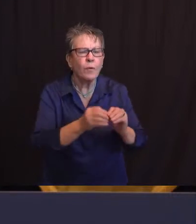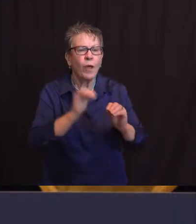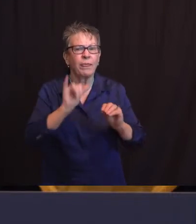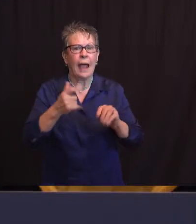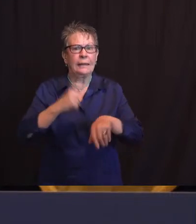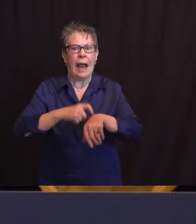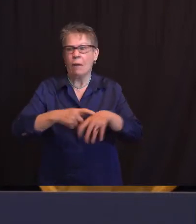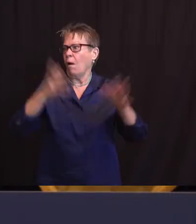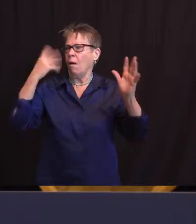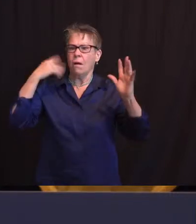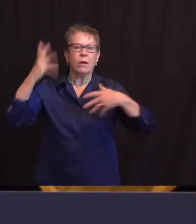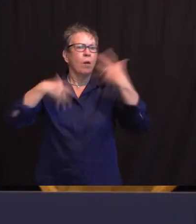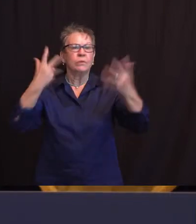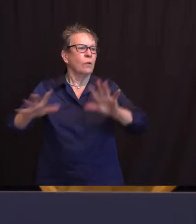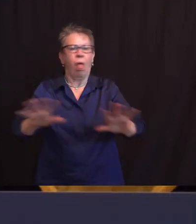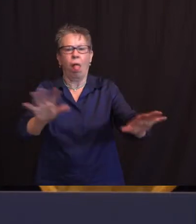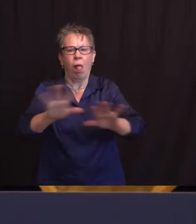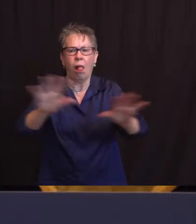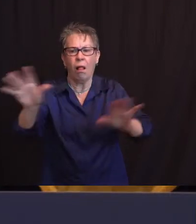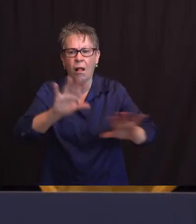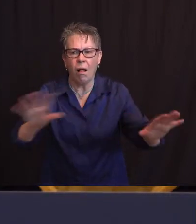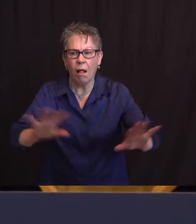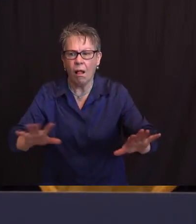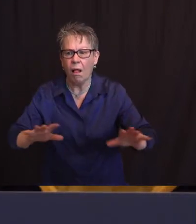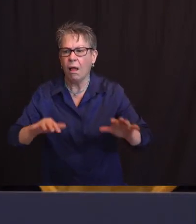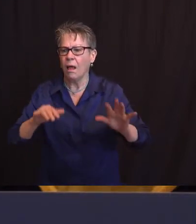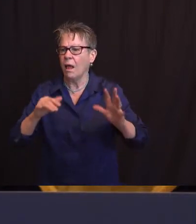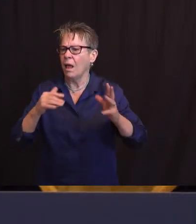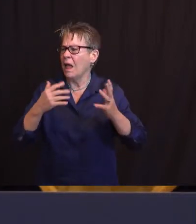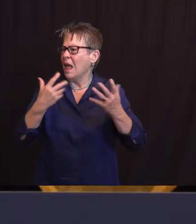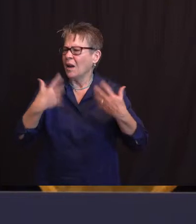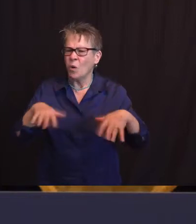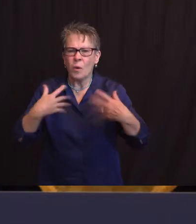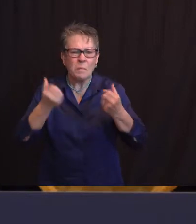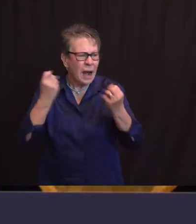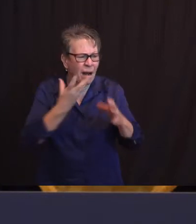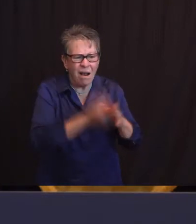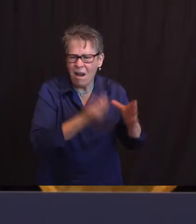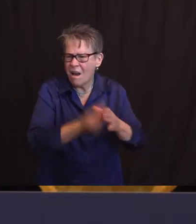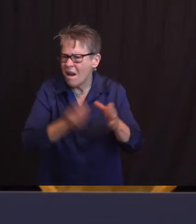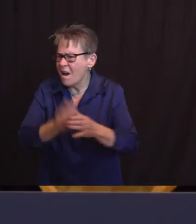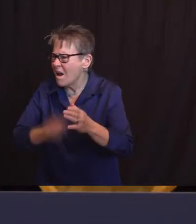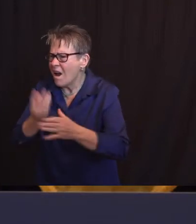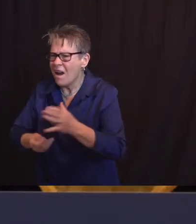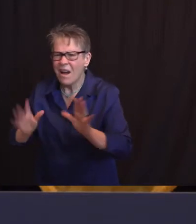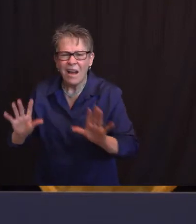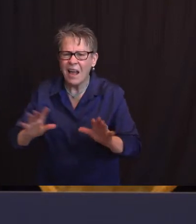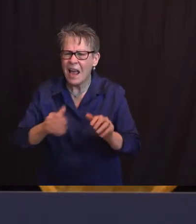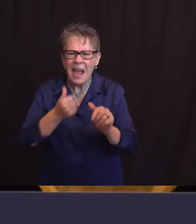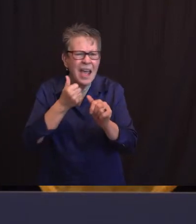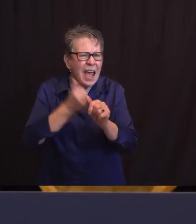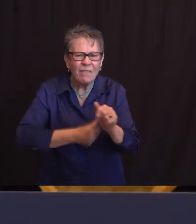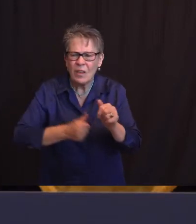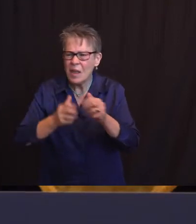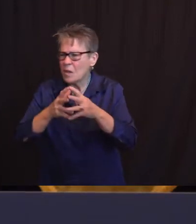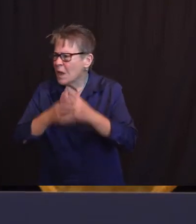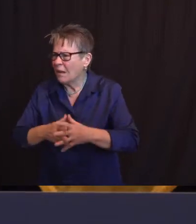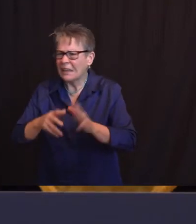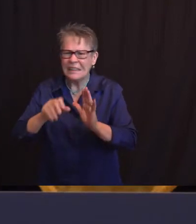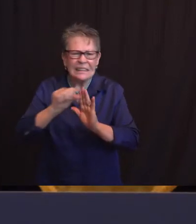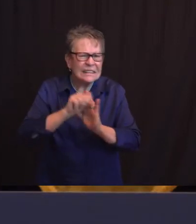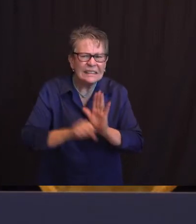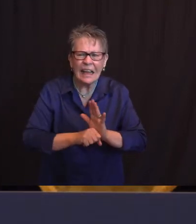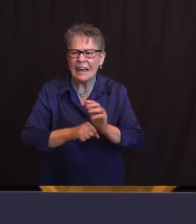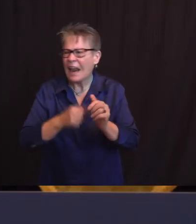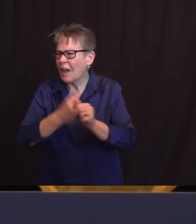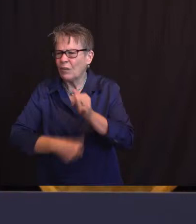and we mourn the loss of every single one of those lives, and we weren't alone. Every American state, as far as I can tell, every country in the world lived